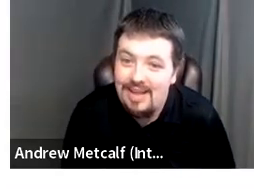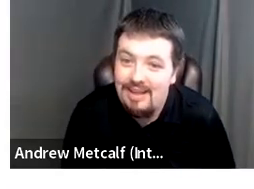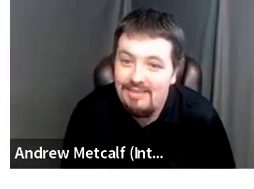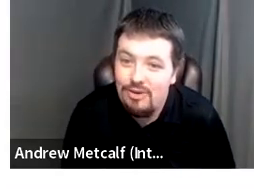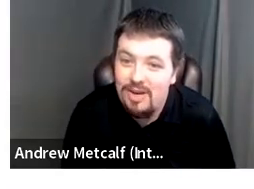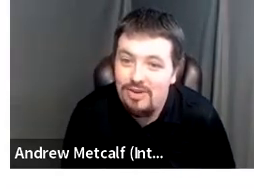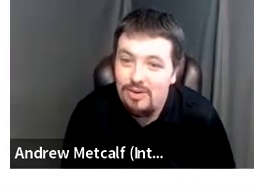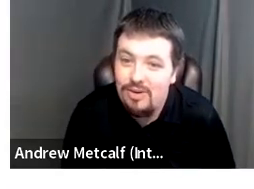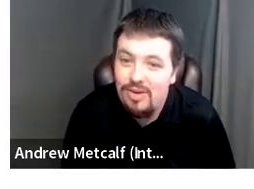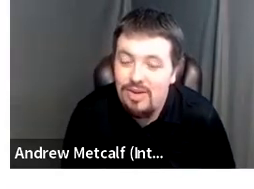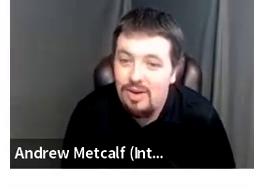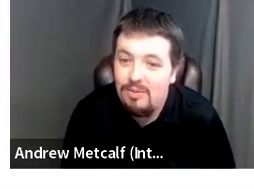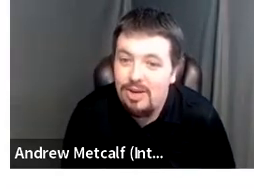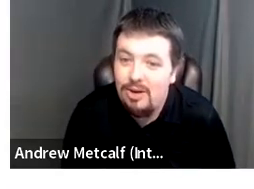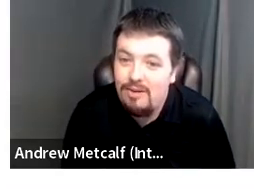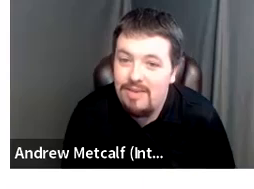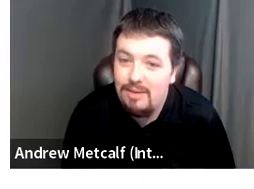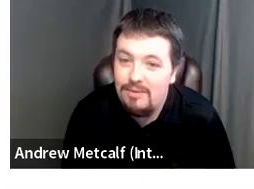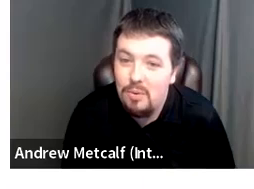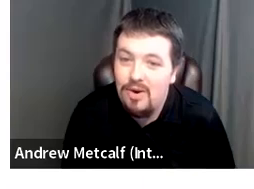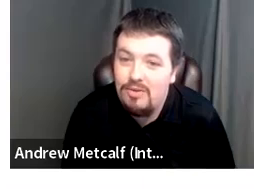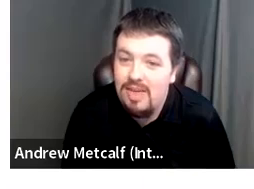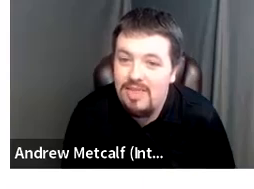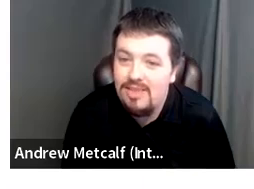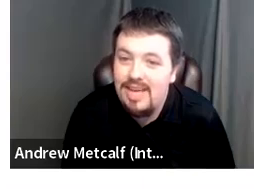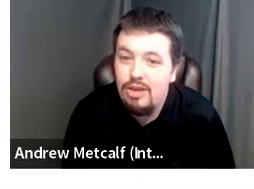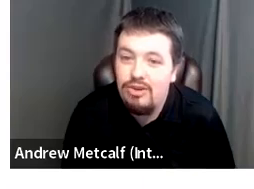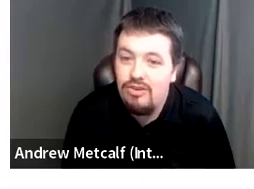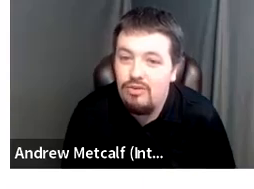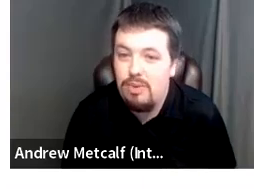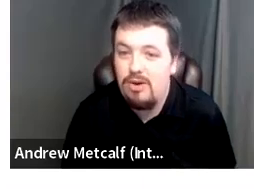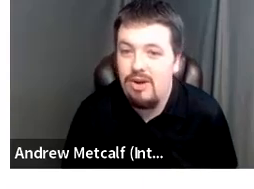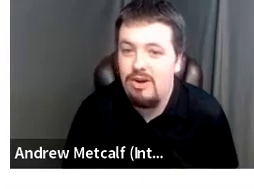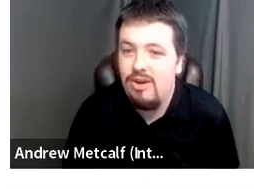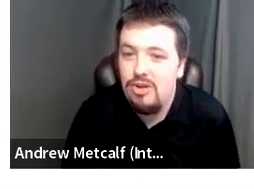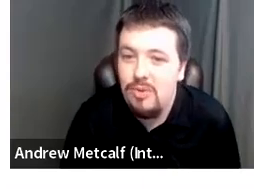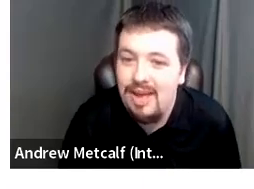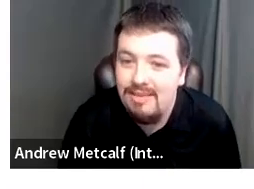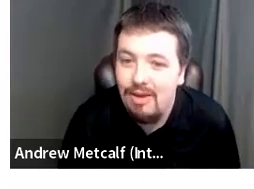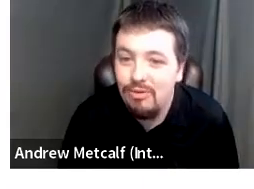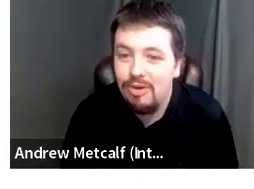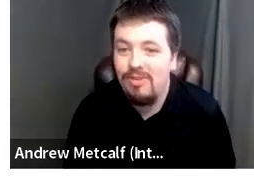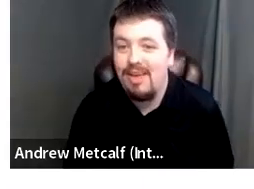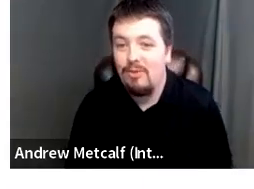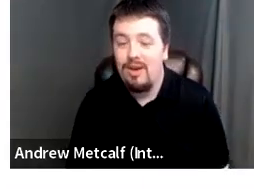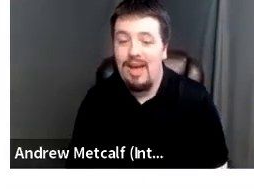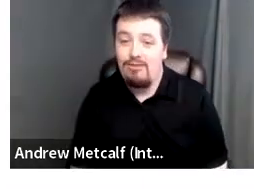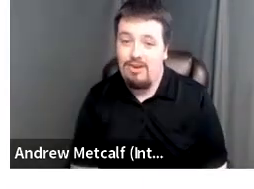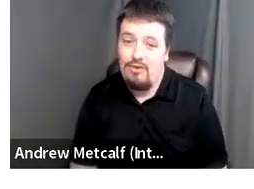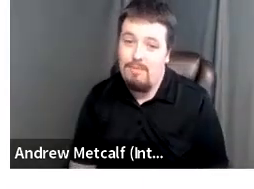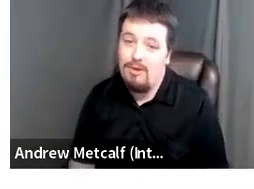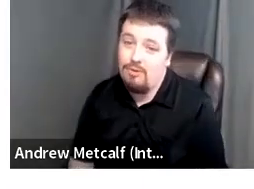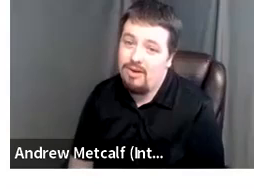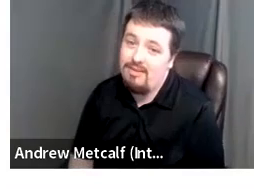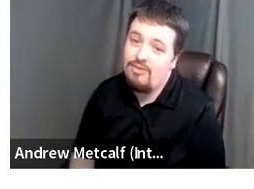I had a situation, I've seen that before where they think that English is superior to ASL, sort of like what